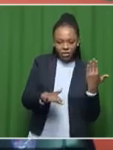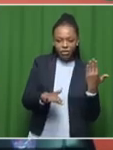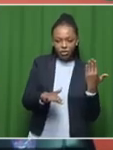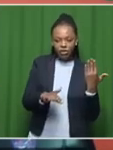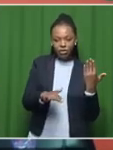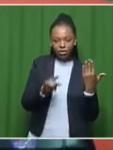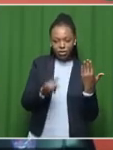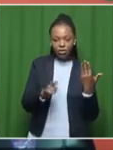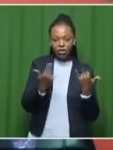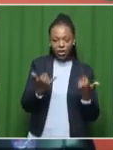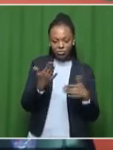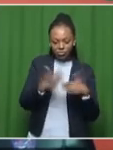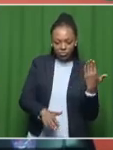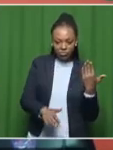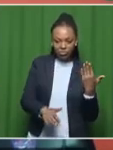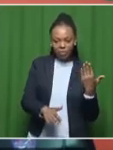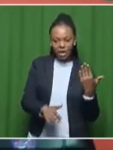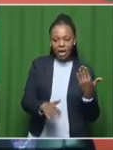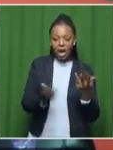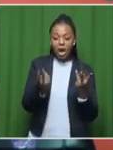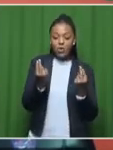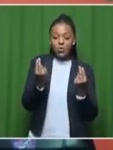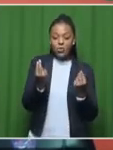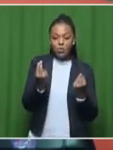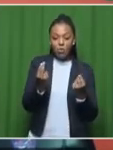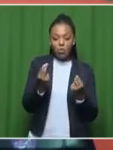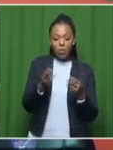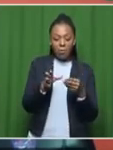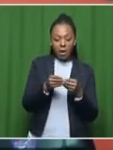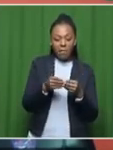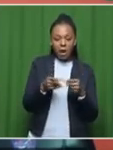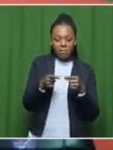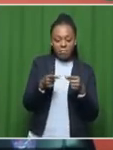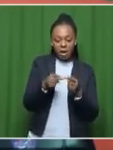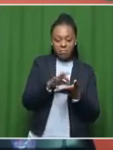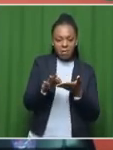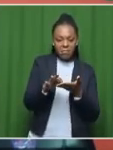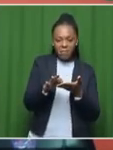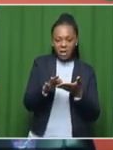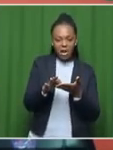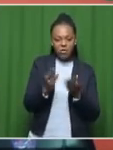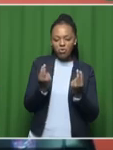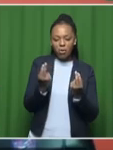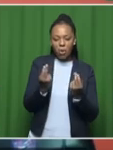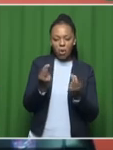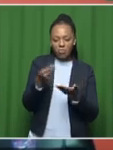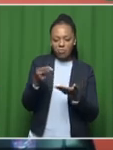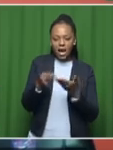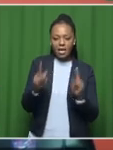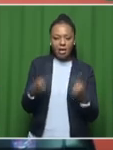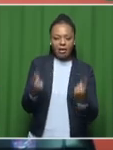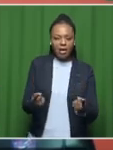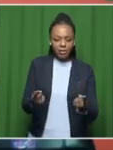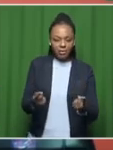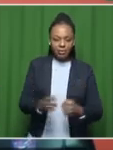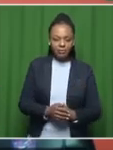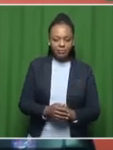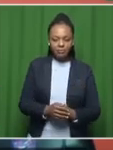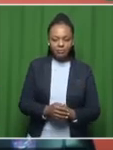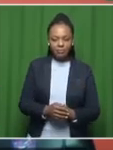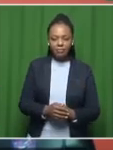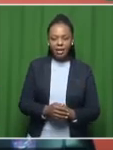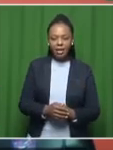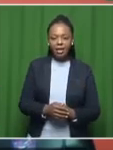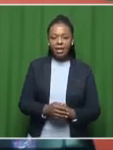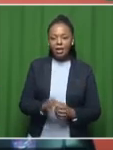be informed that I will not renew my membership of the EFF in Ward 44, which is one